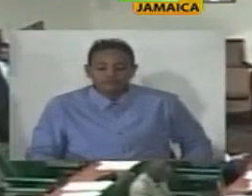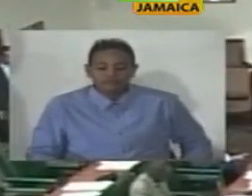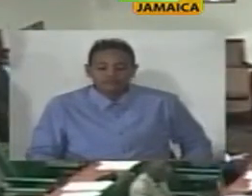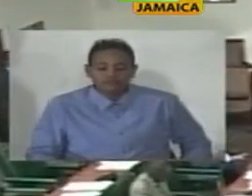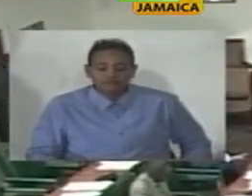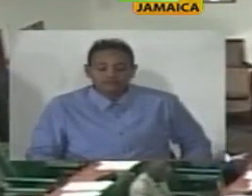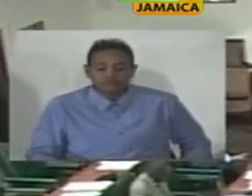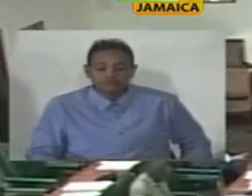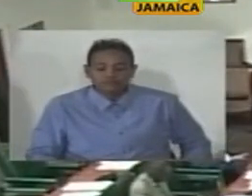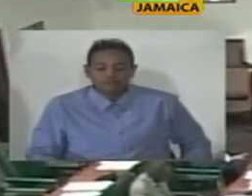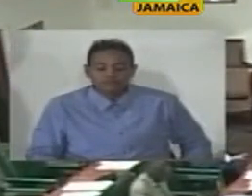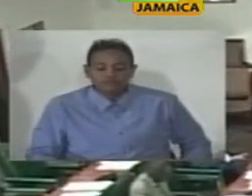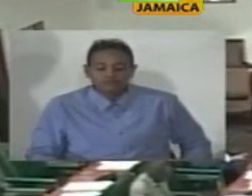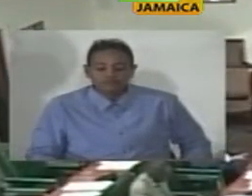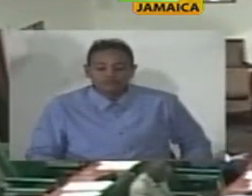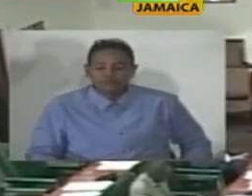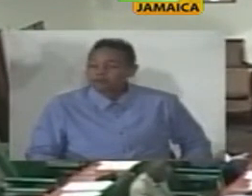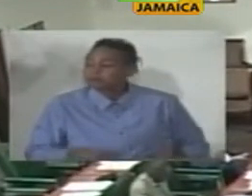Petitions,